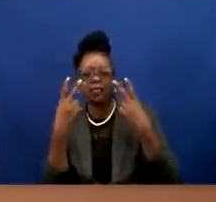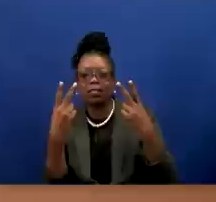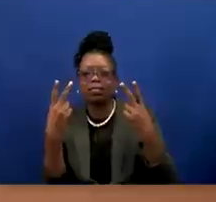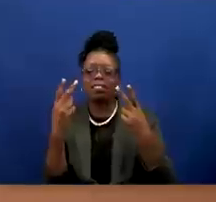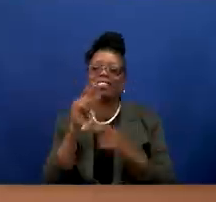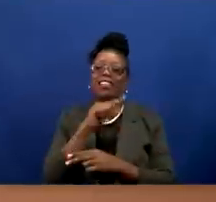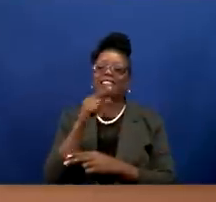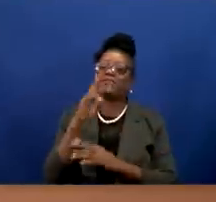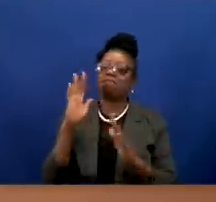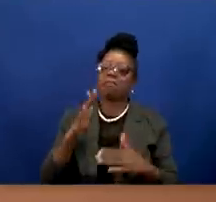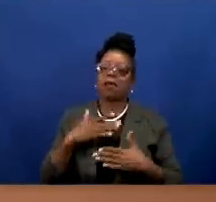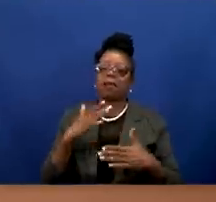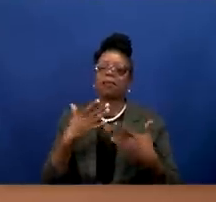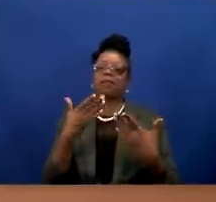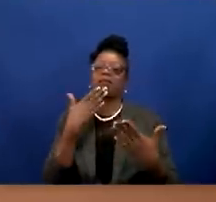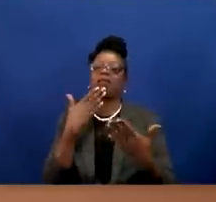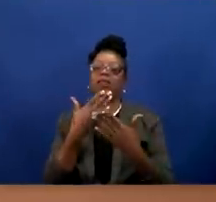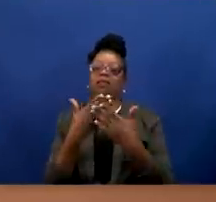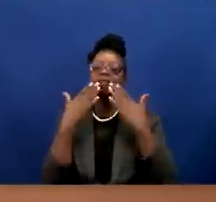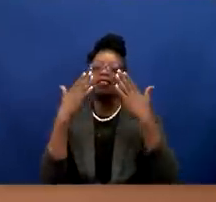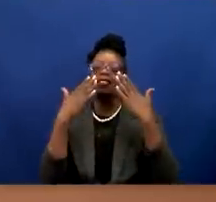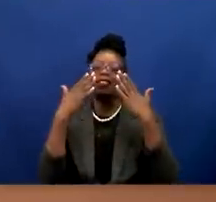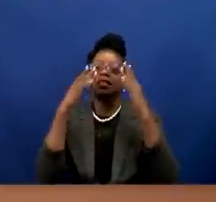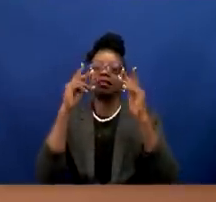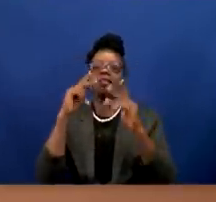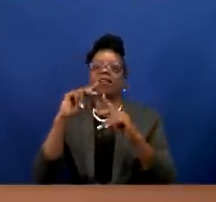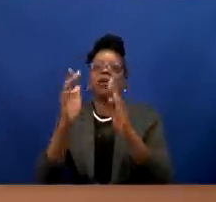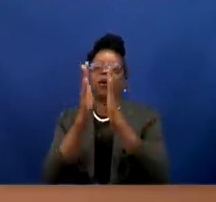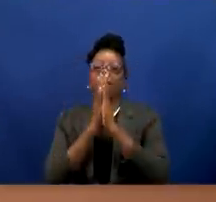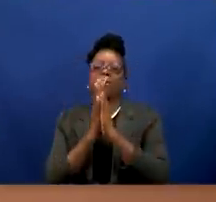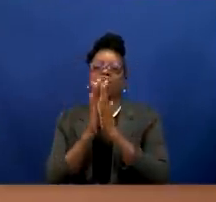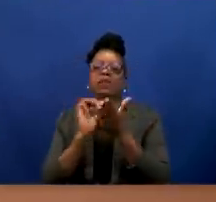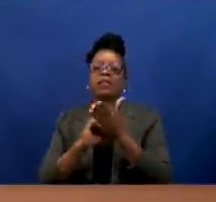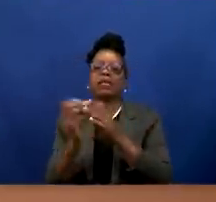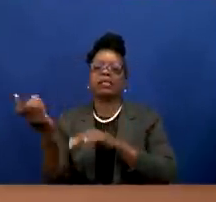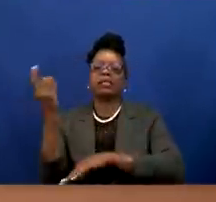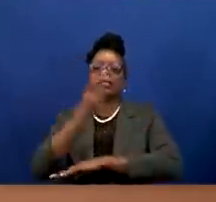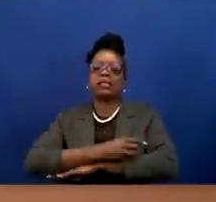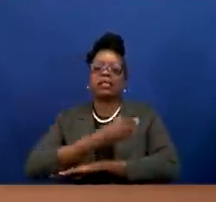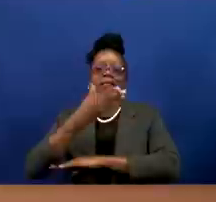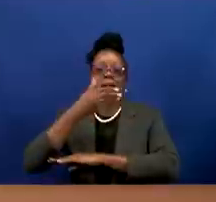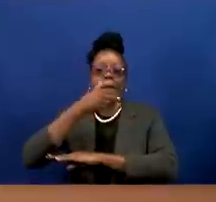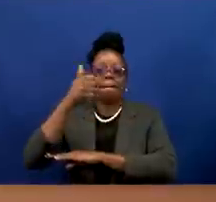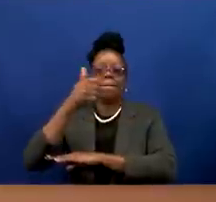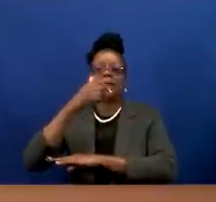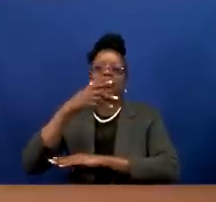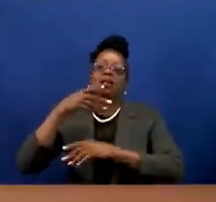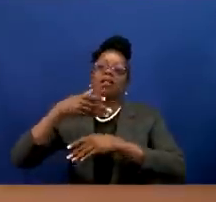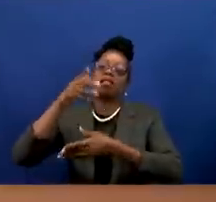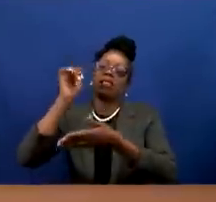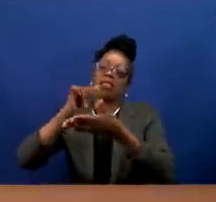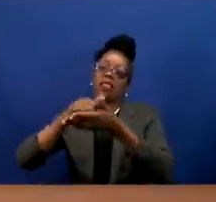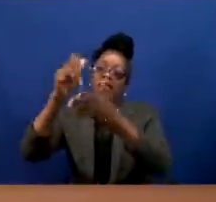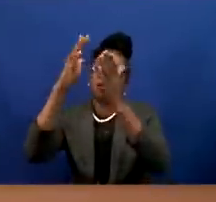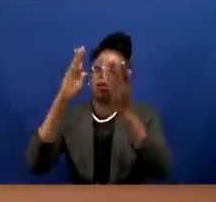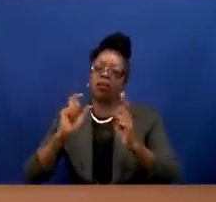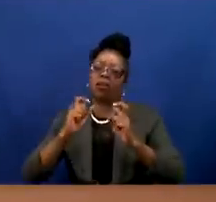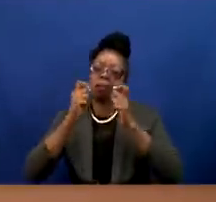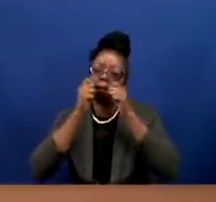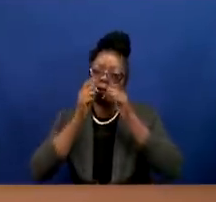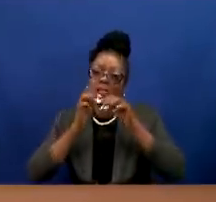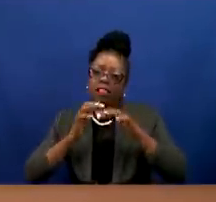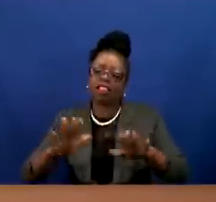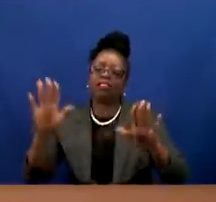that you had a good Thanksgiving. For those who didn't, we're praying that the days will get better and that our God will continue to shower you with the favor of